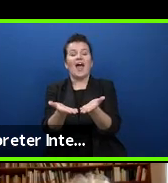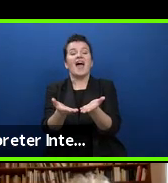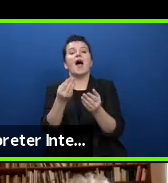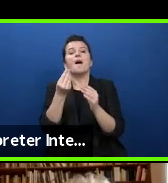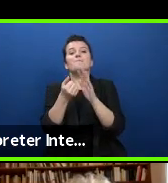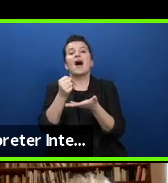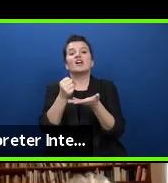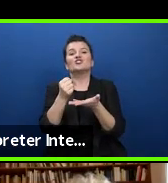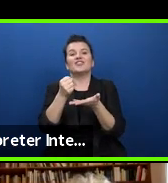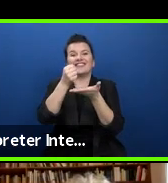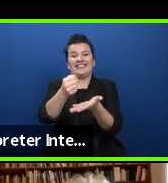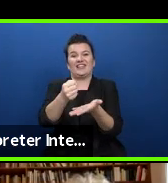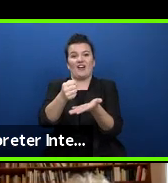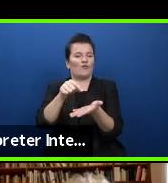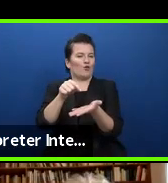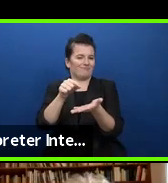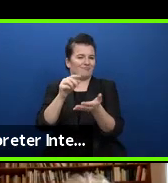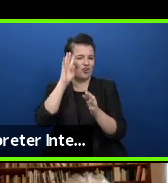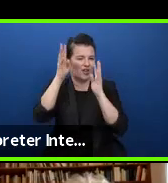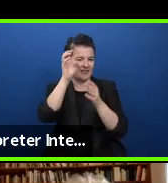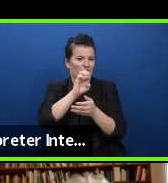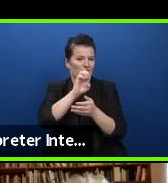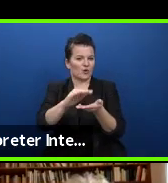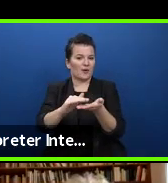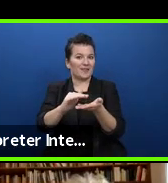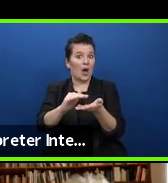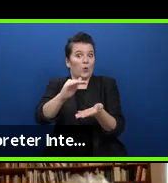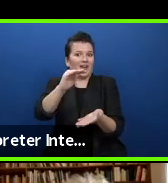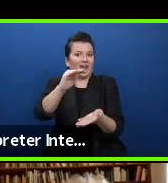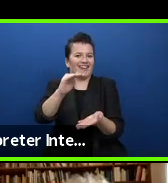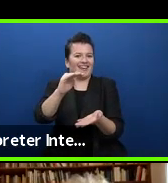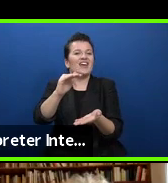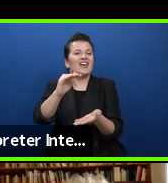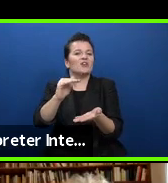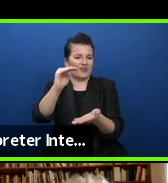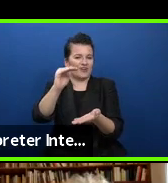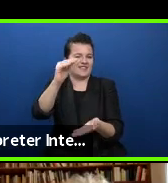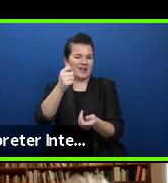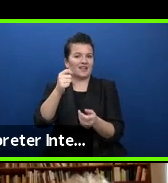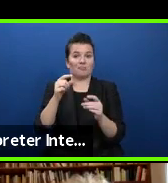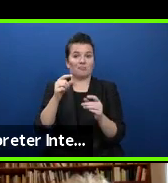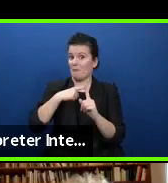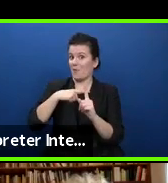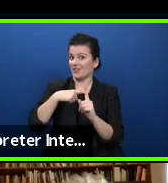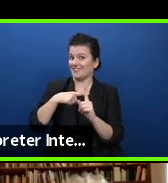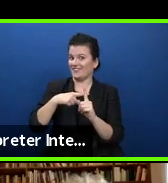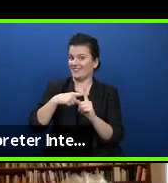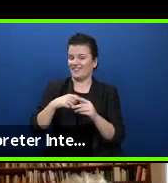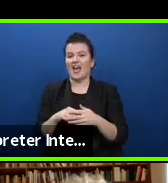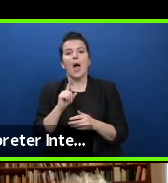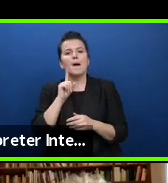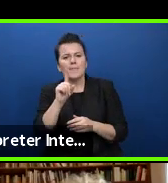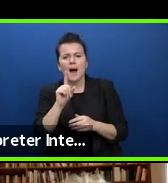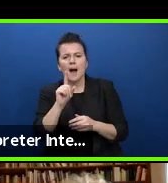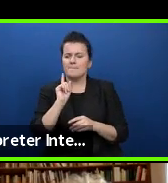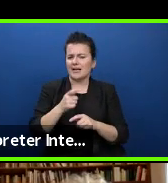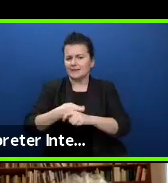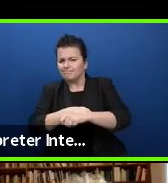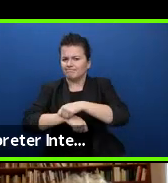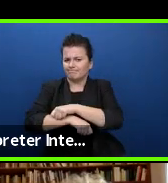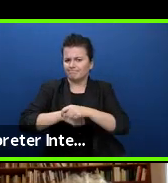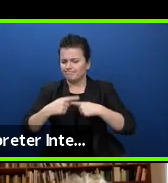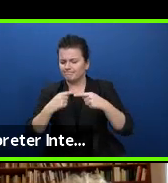still need the endorsement of that. So there are still a few hurdles to take. But in any case, we are counting, we're